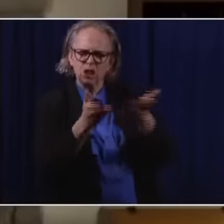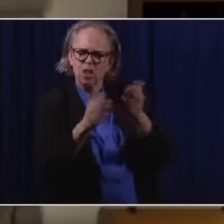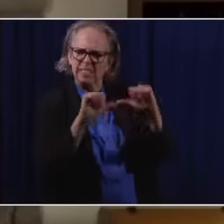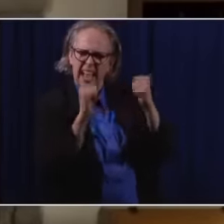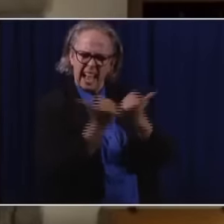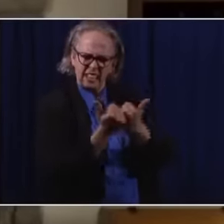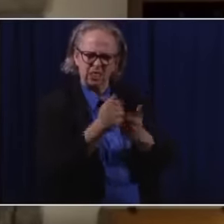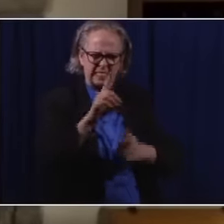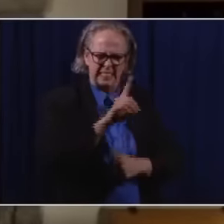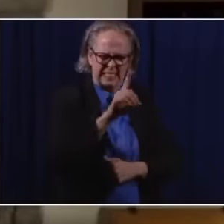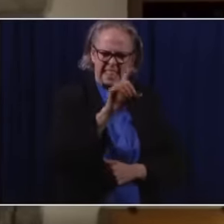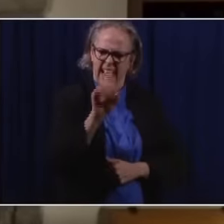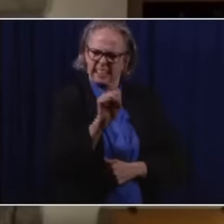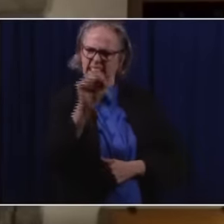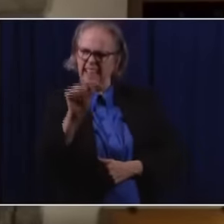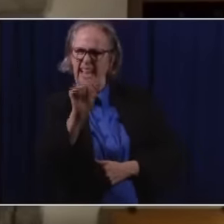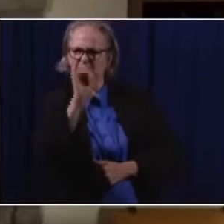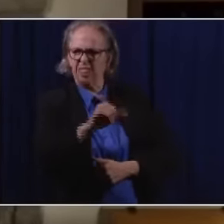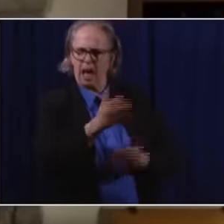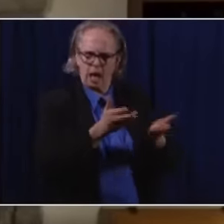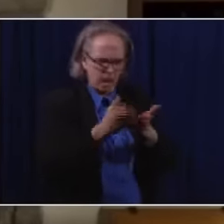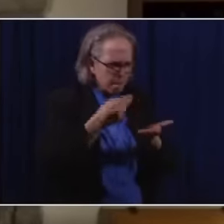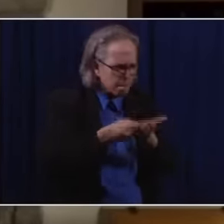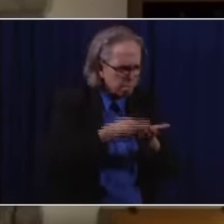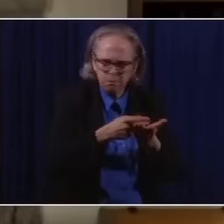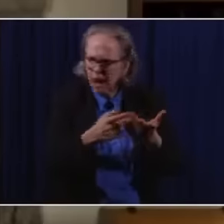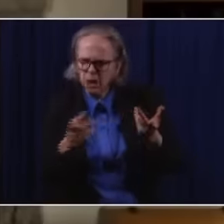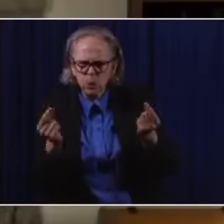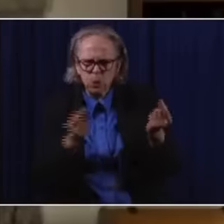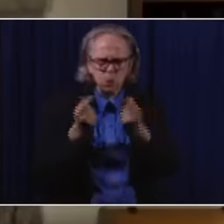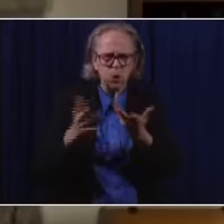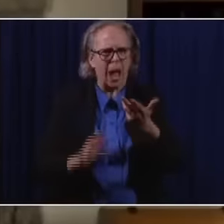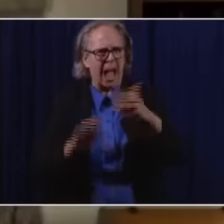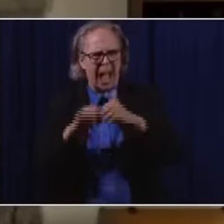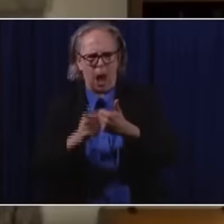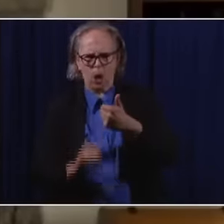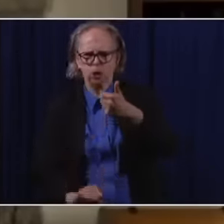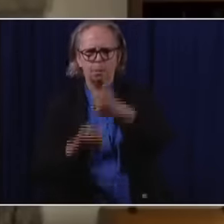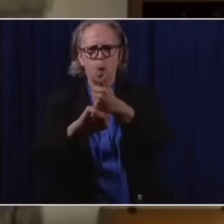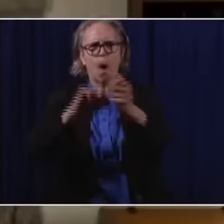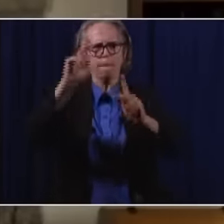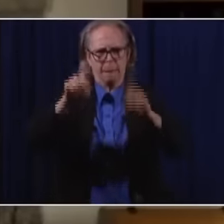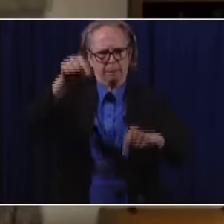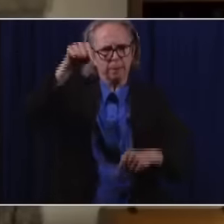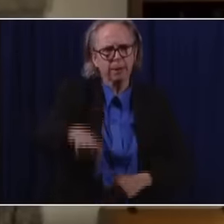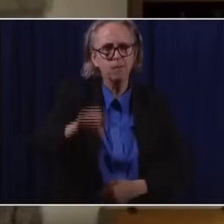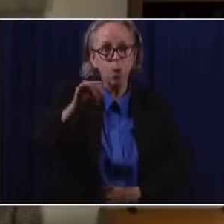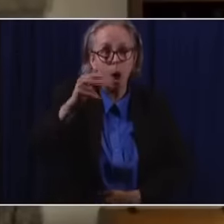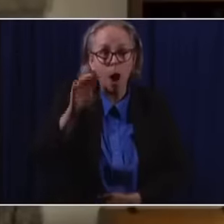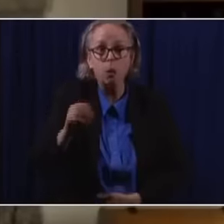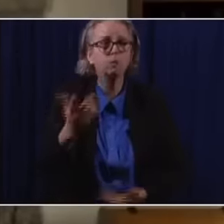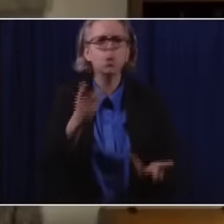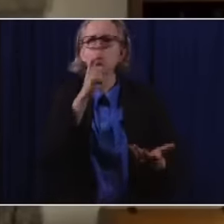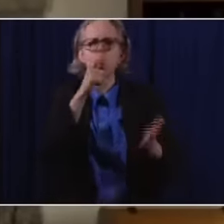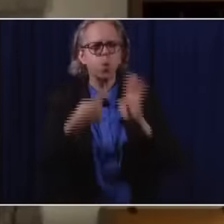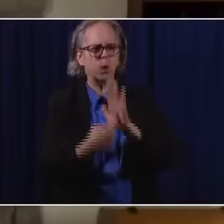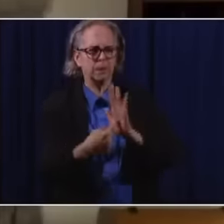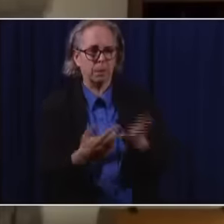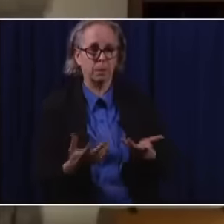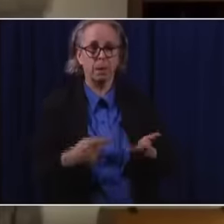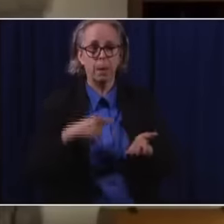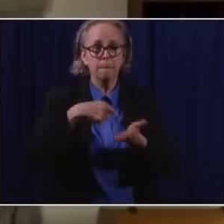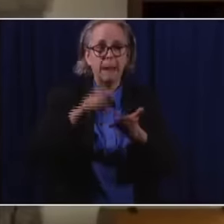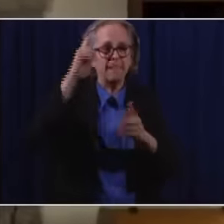to address the needs of some of our struggling Ohioans. This would include funding for rent, mortgages, water and sewer